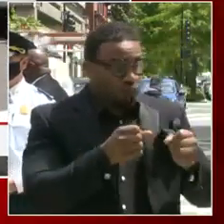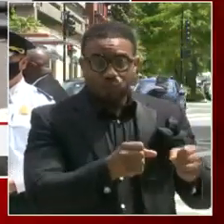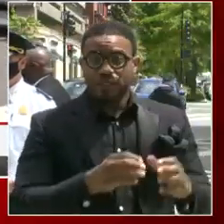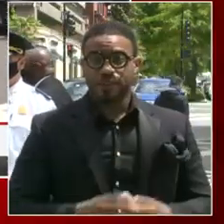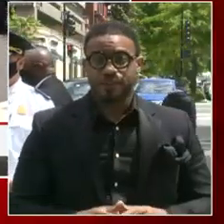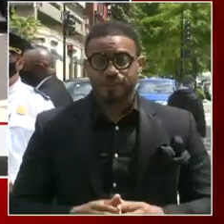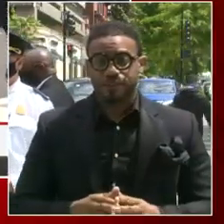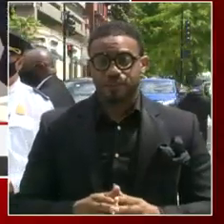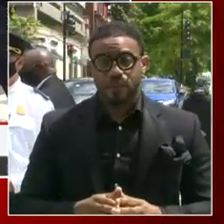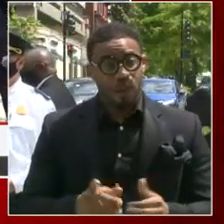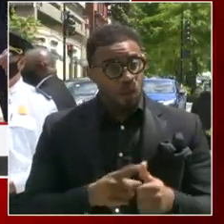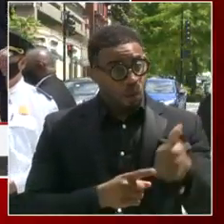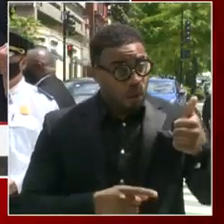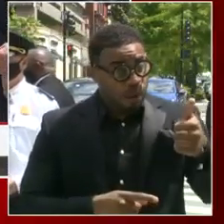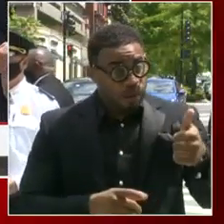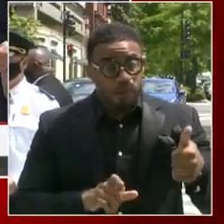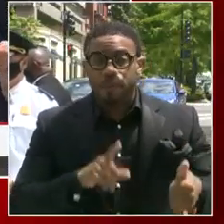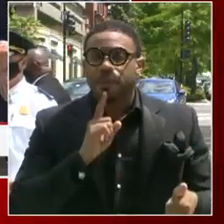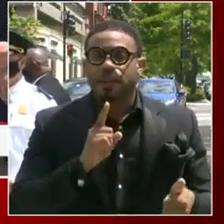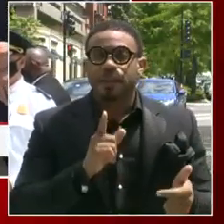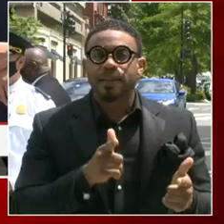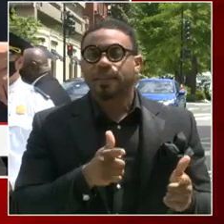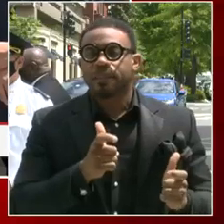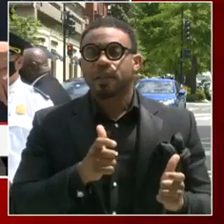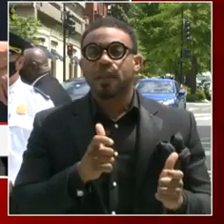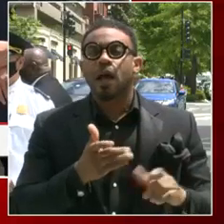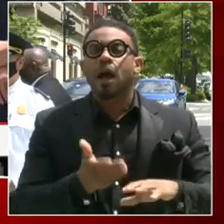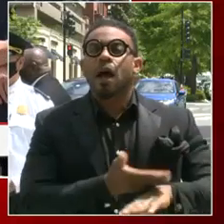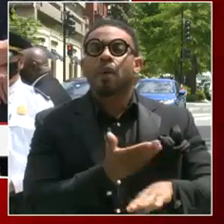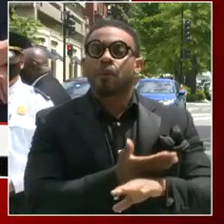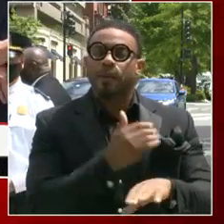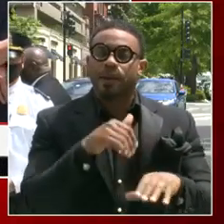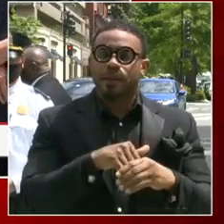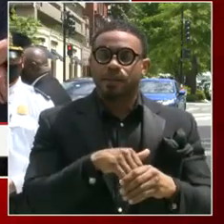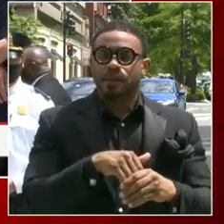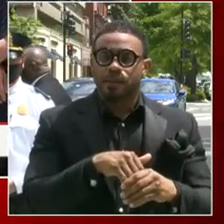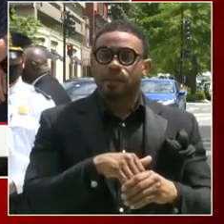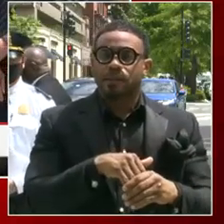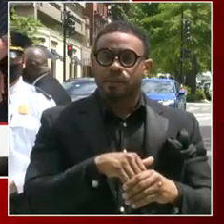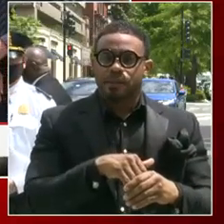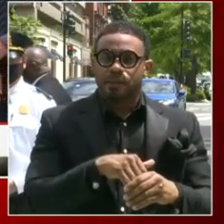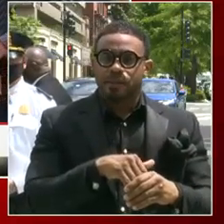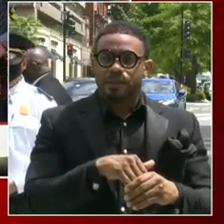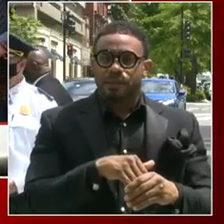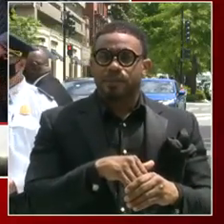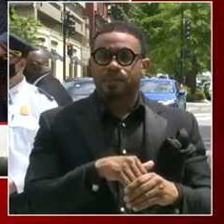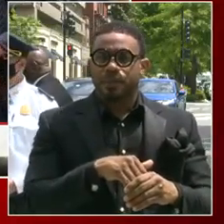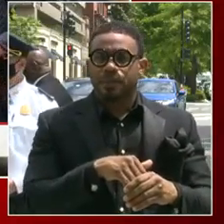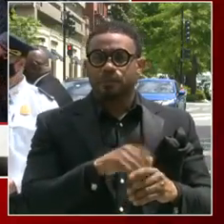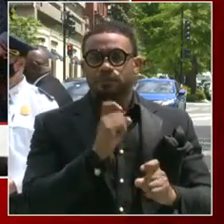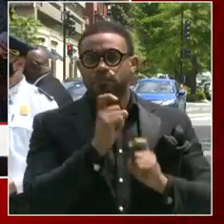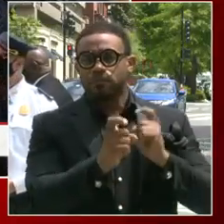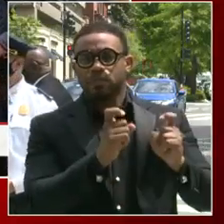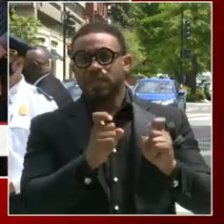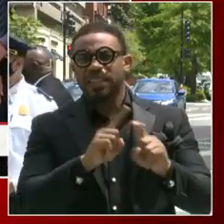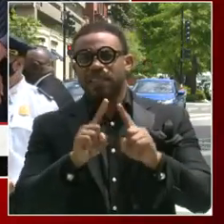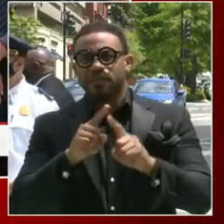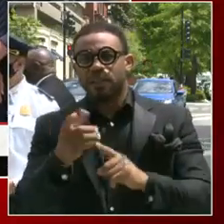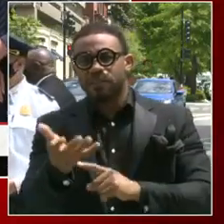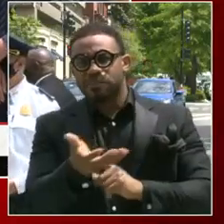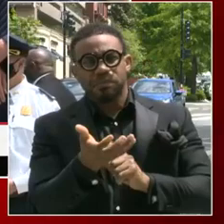streets. One will be the immediate upgrade and immediately deploying